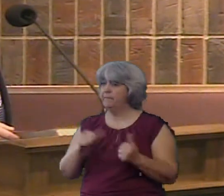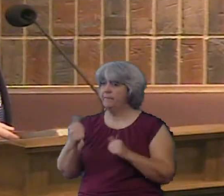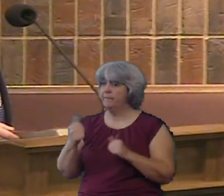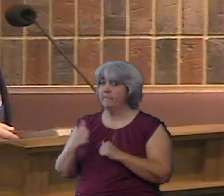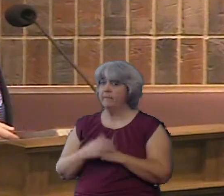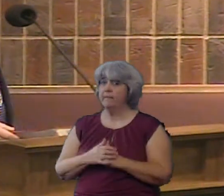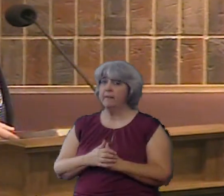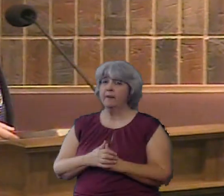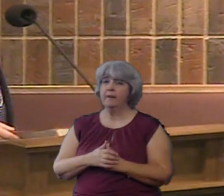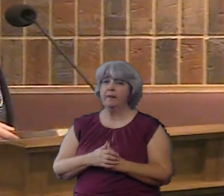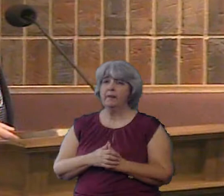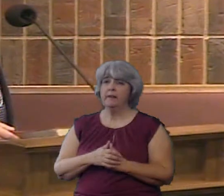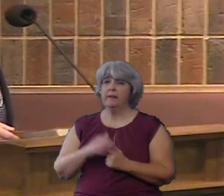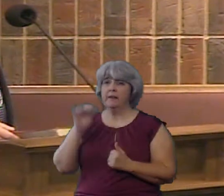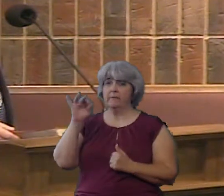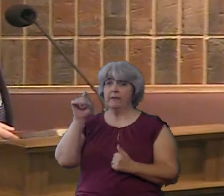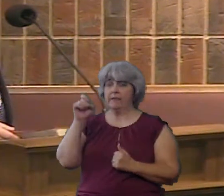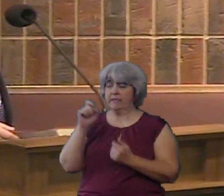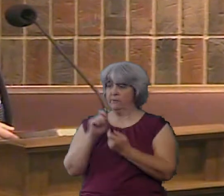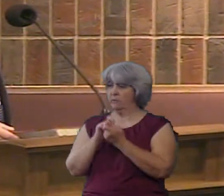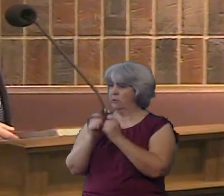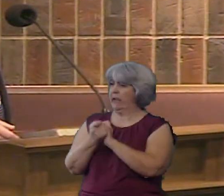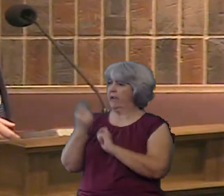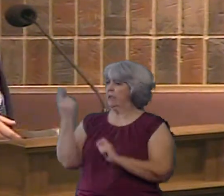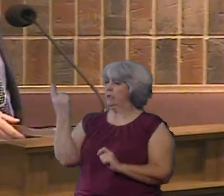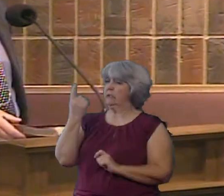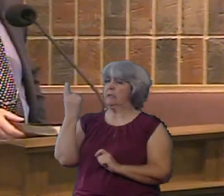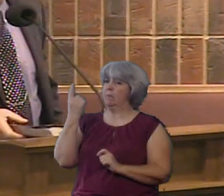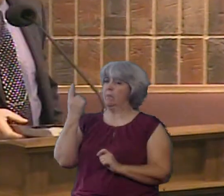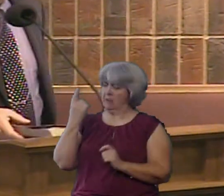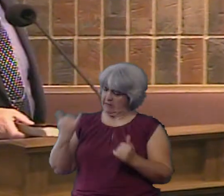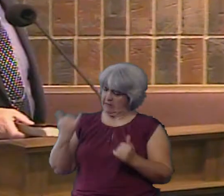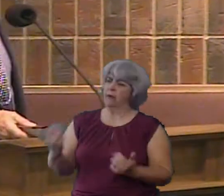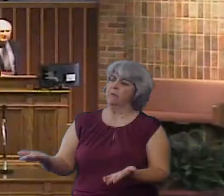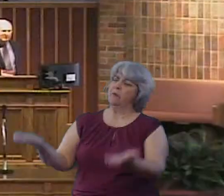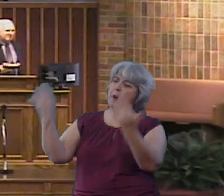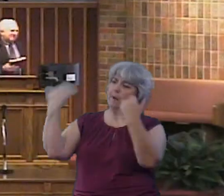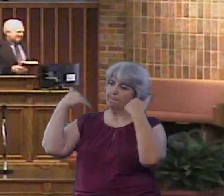your relationship with God needs to be changed in a public way, do it now while we stand and sing.